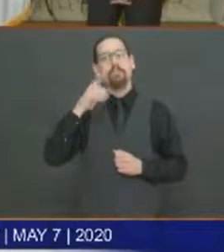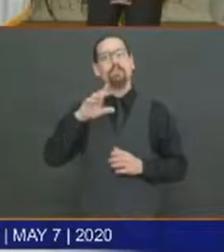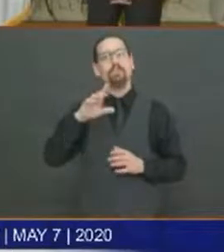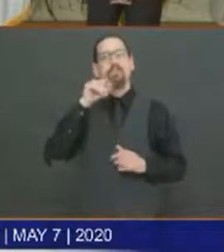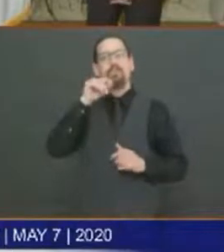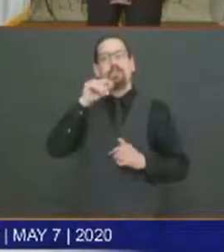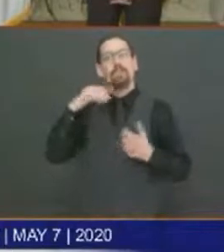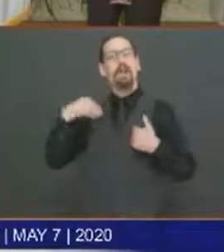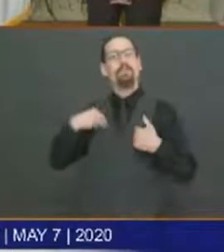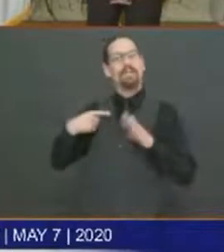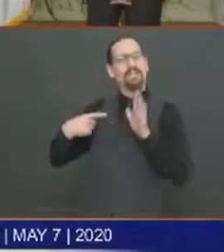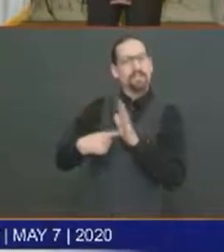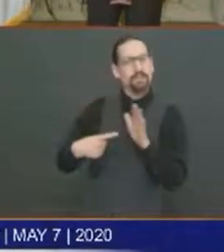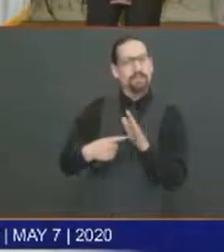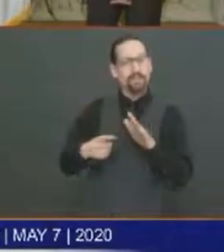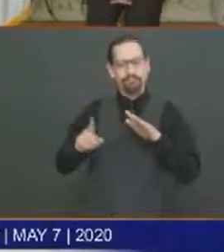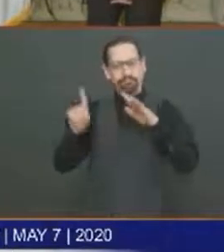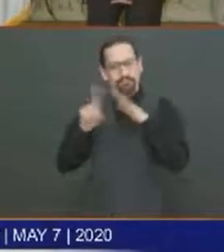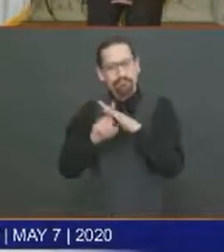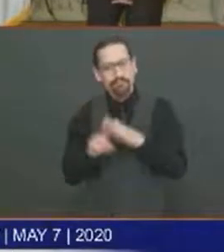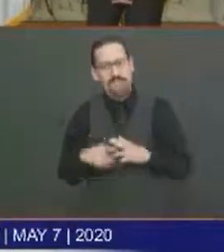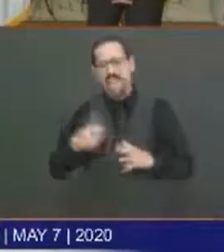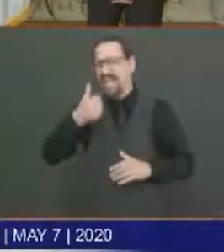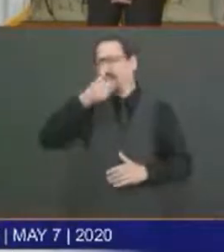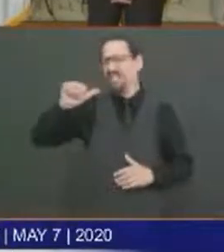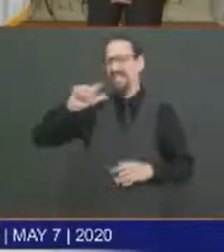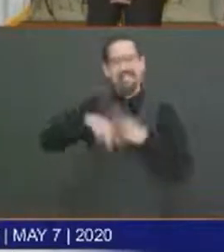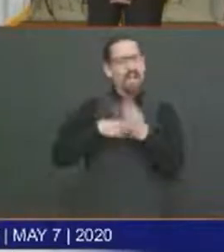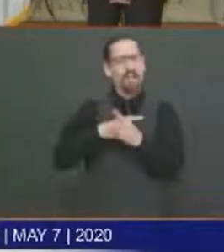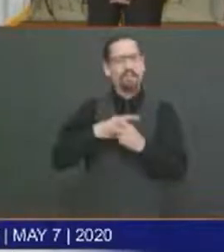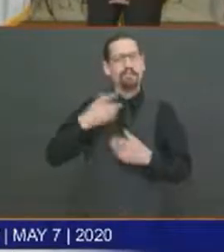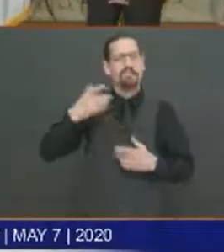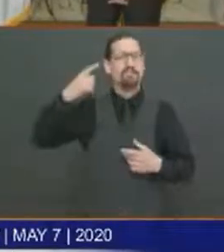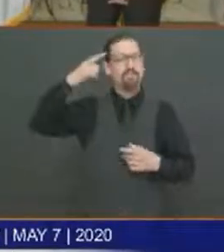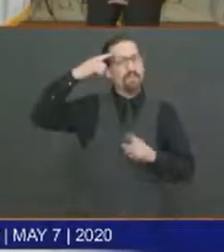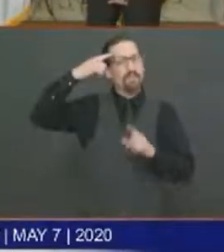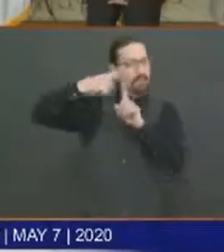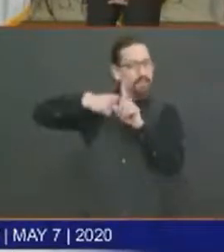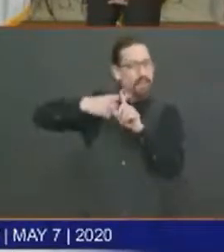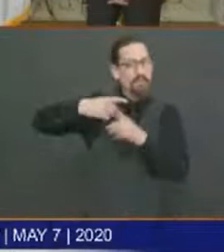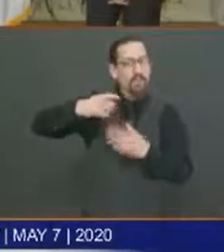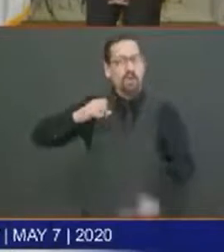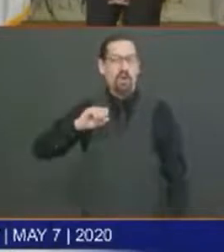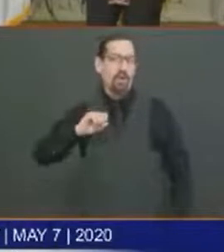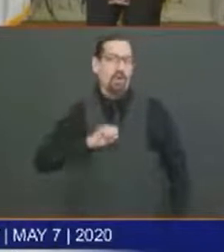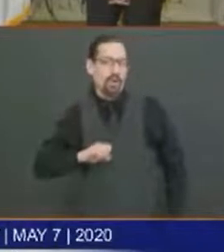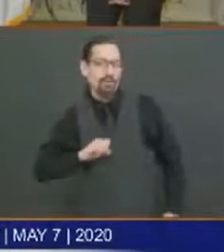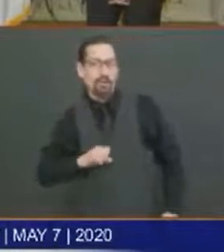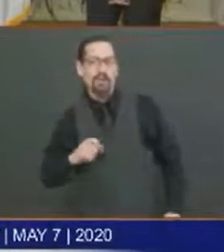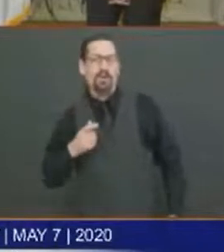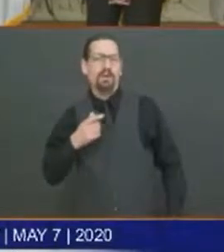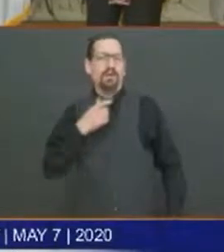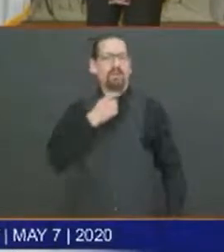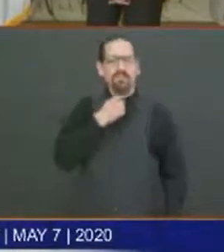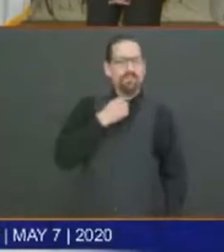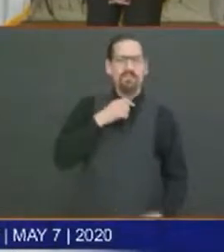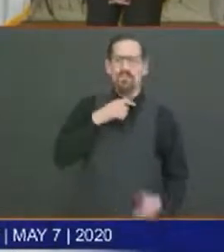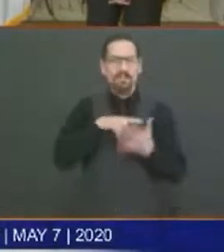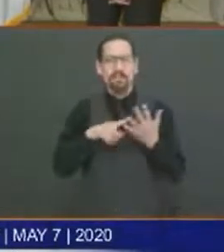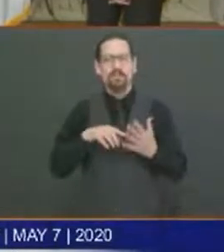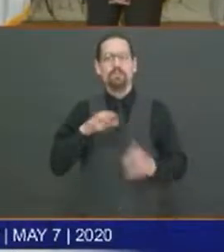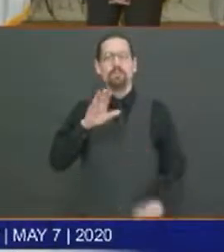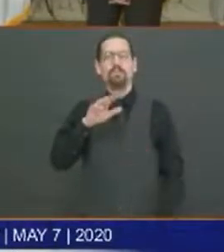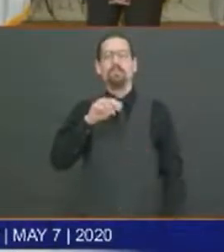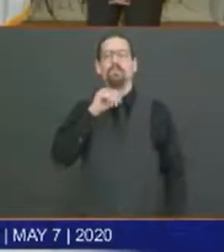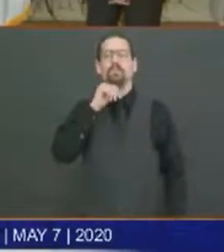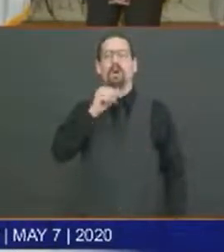symptoms of any kind, knowing that it can be a wide variety of symptoms for COVID-19, please do not hesitate to